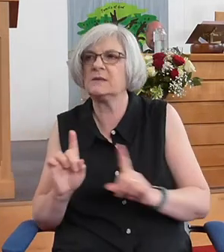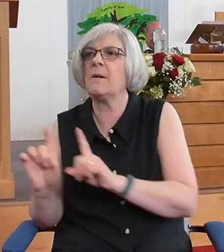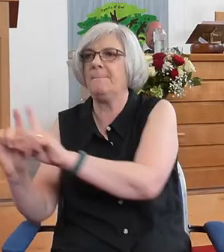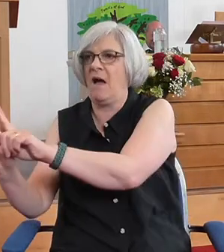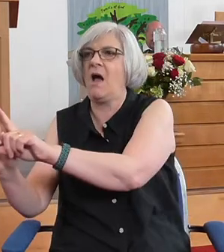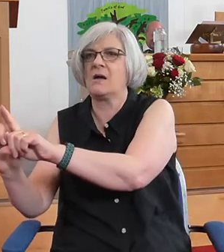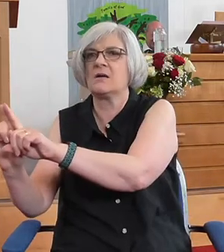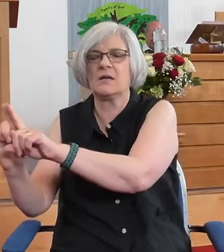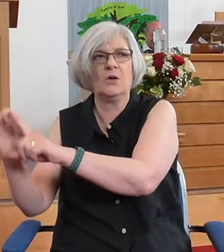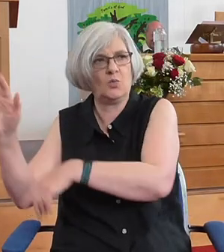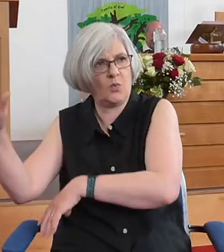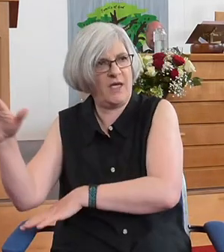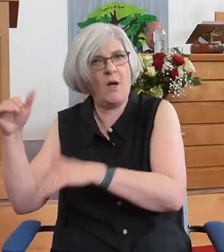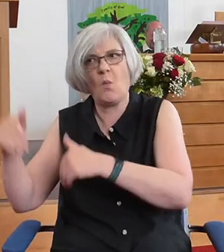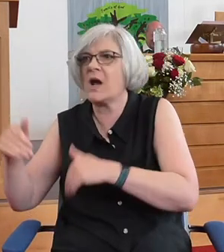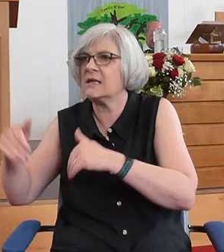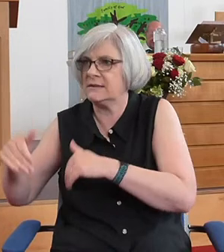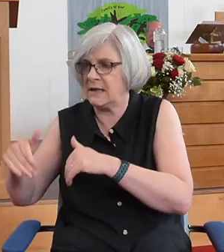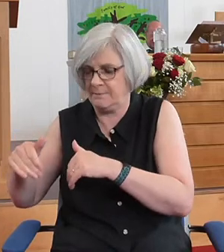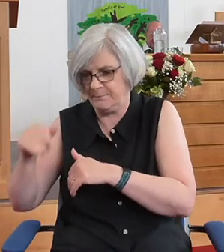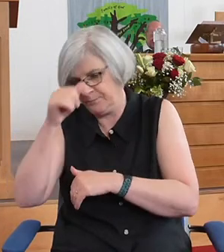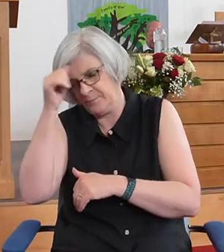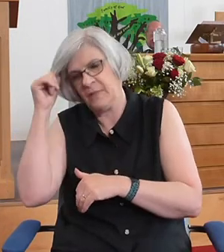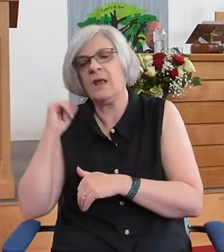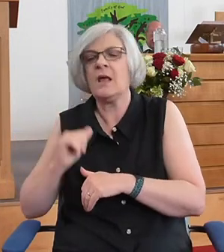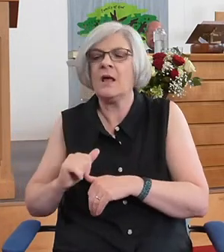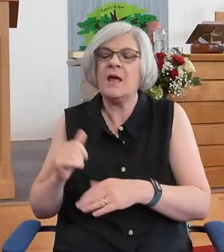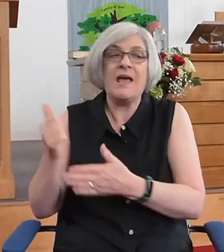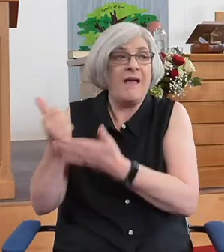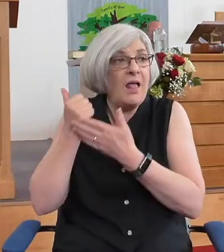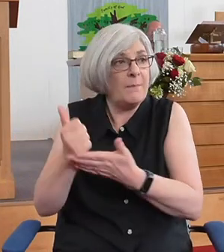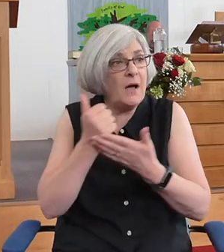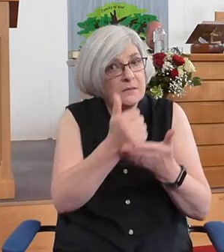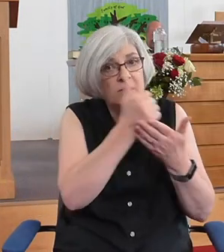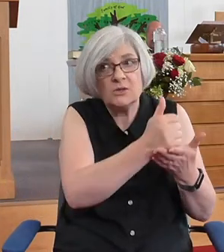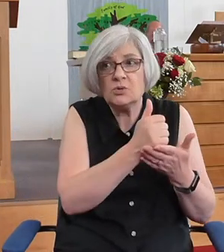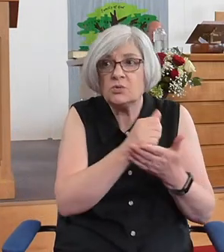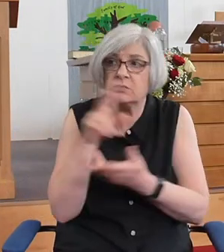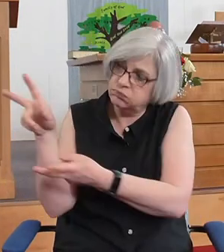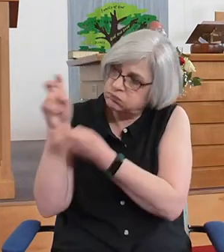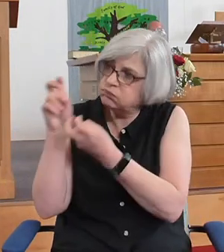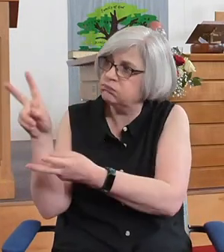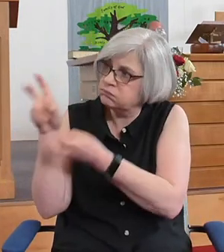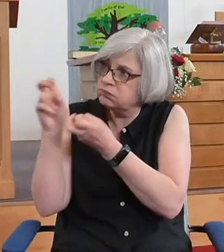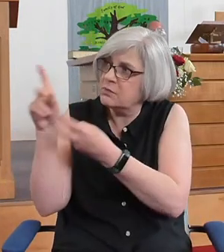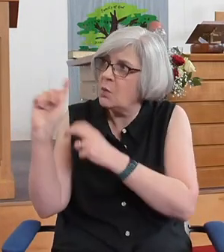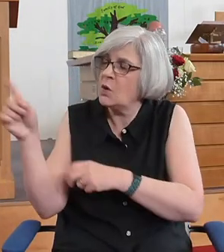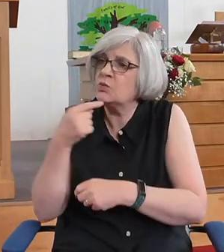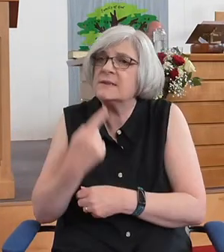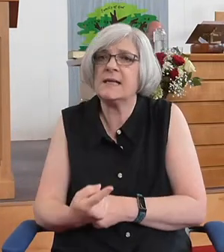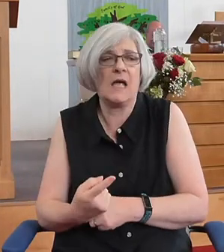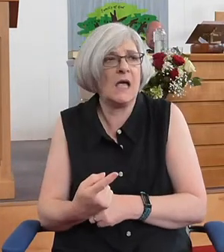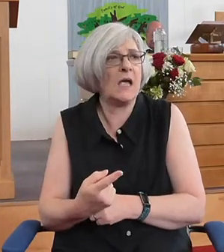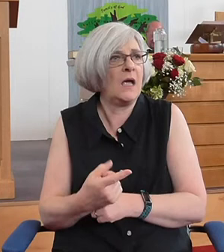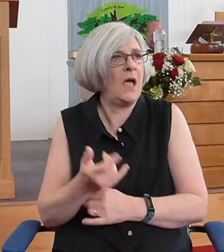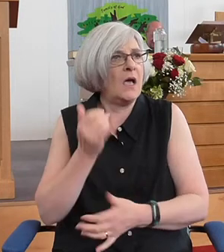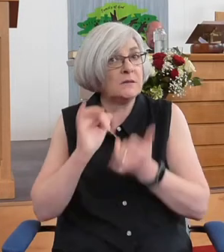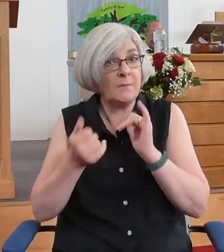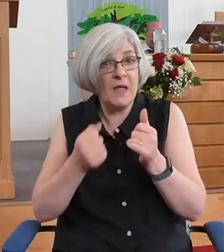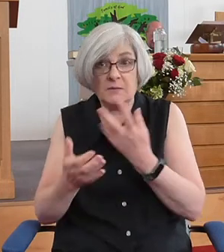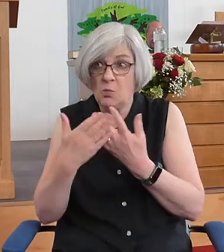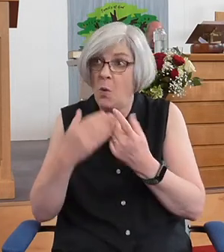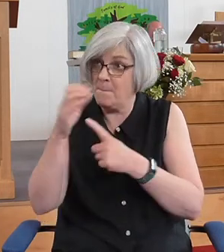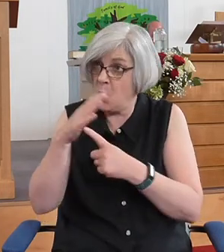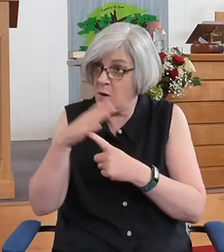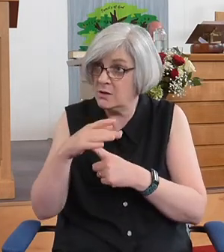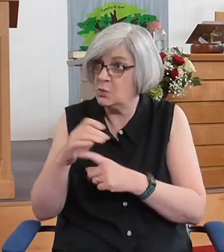there waiting for us. Help us to listen and be more willing to hear what you say, and sometimes more importantly, to do